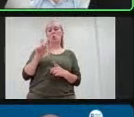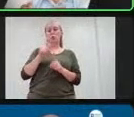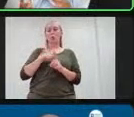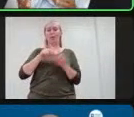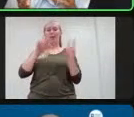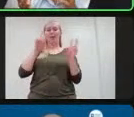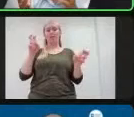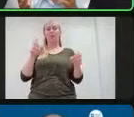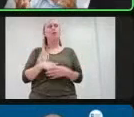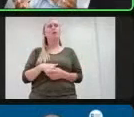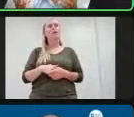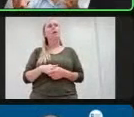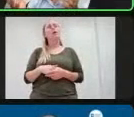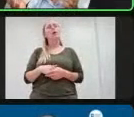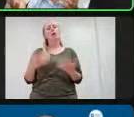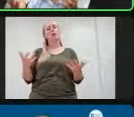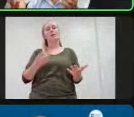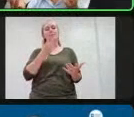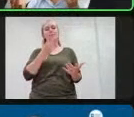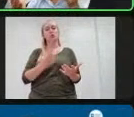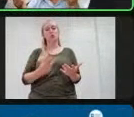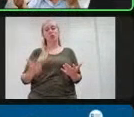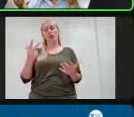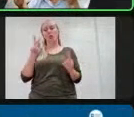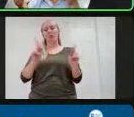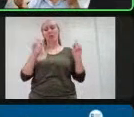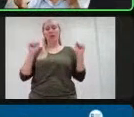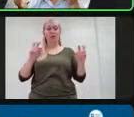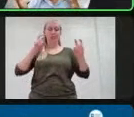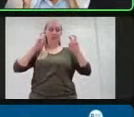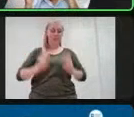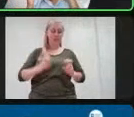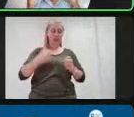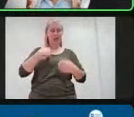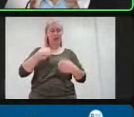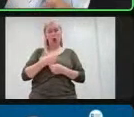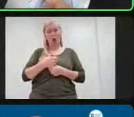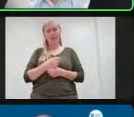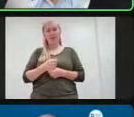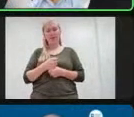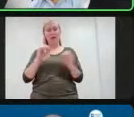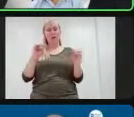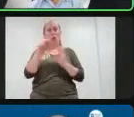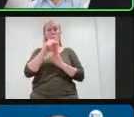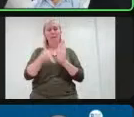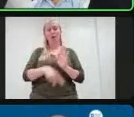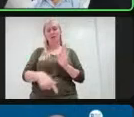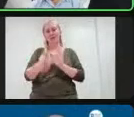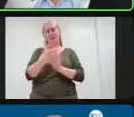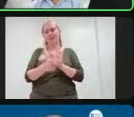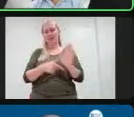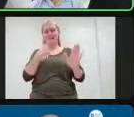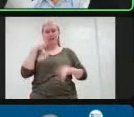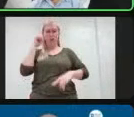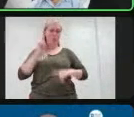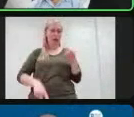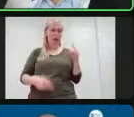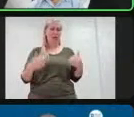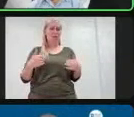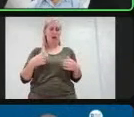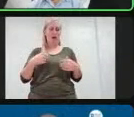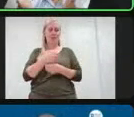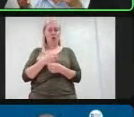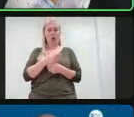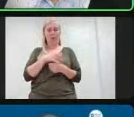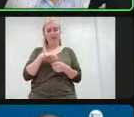know, up to 2 or 3 people can sit down and have a cup of coffee. There's no policy, no law says you can't sit down and have a cup of tea with